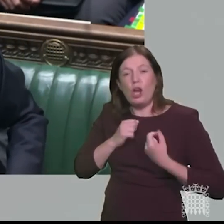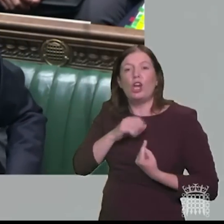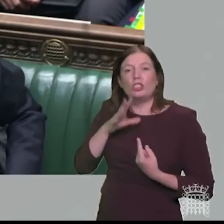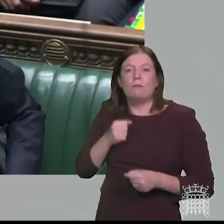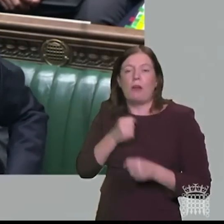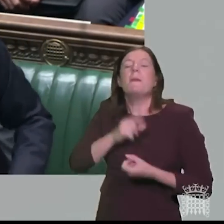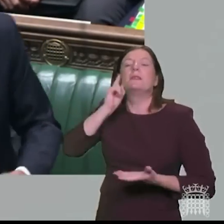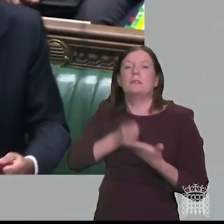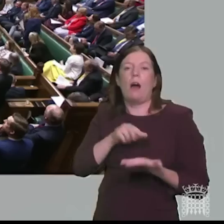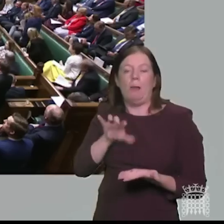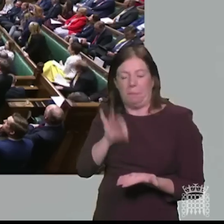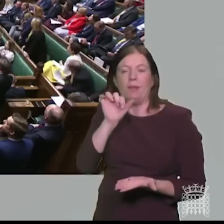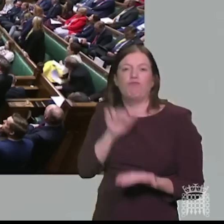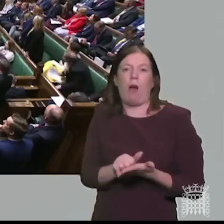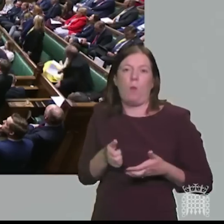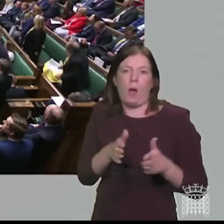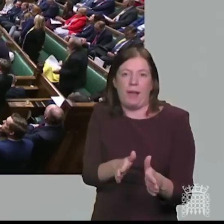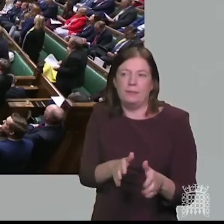doing the right thing to support them.